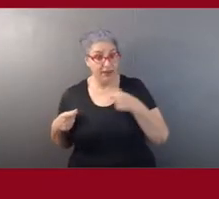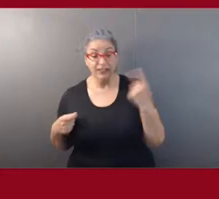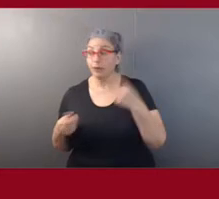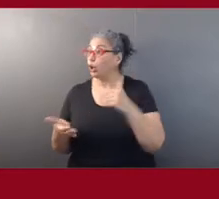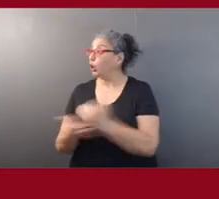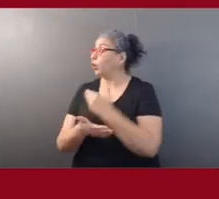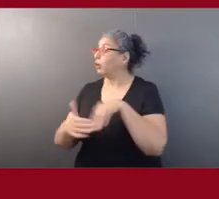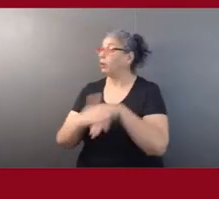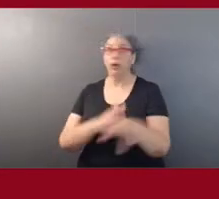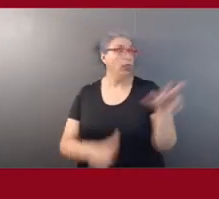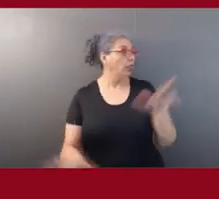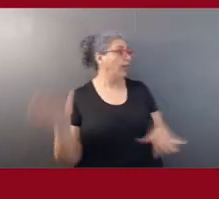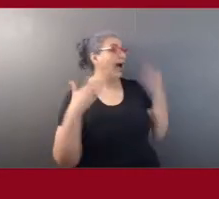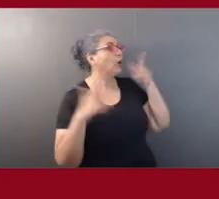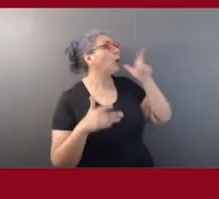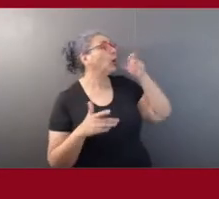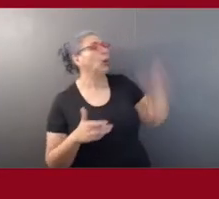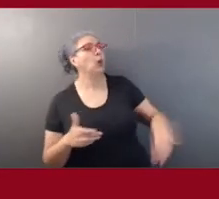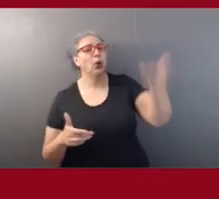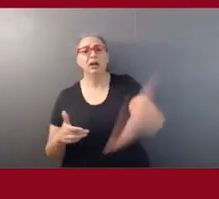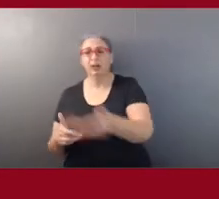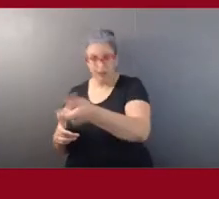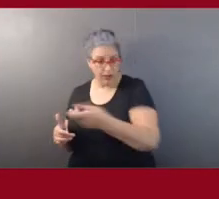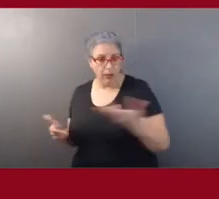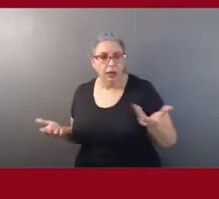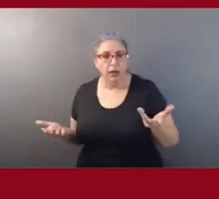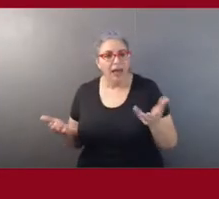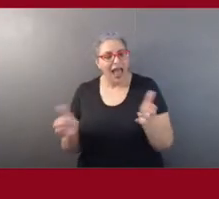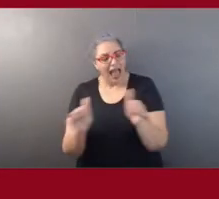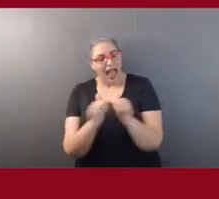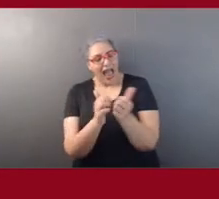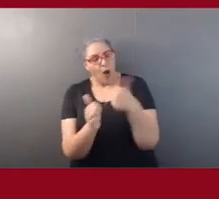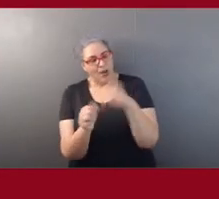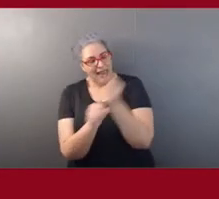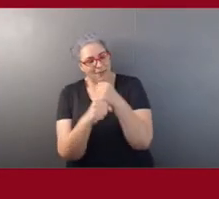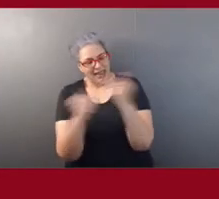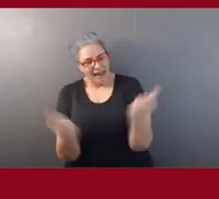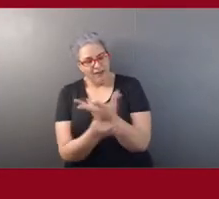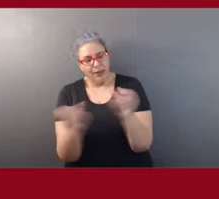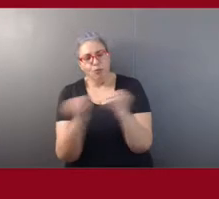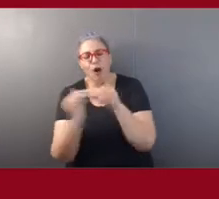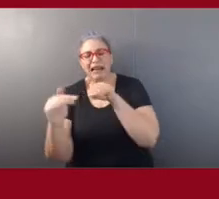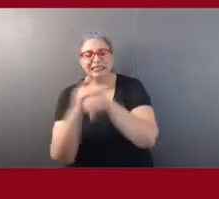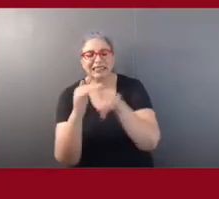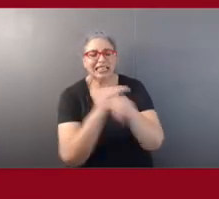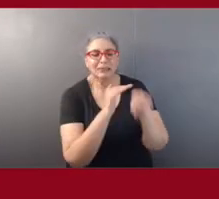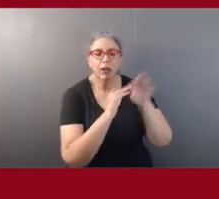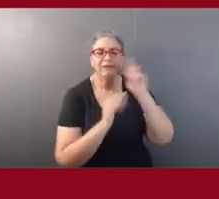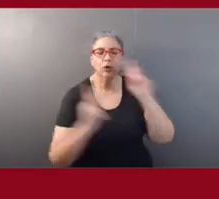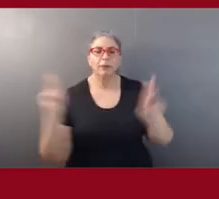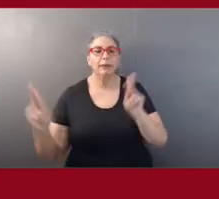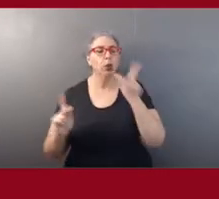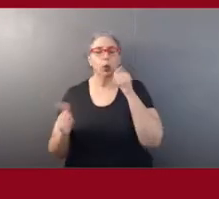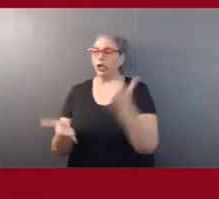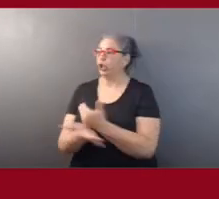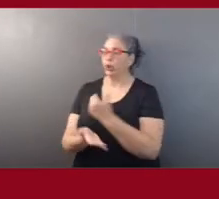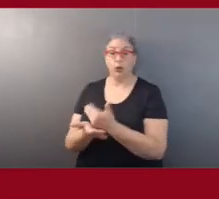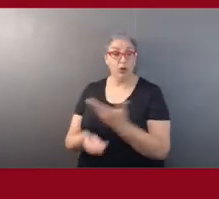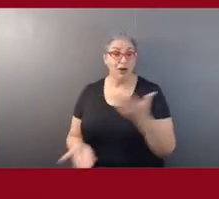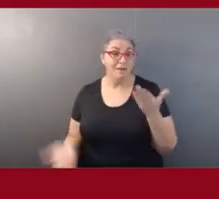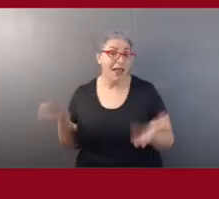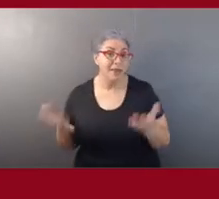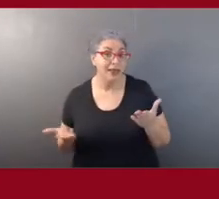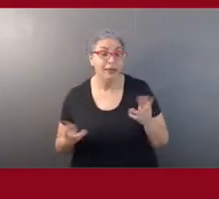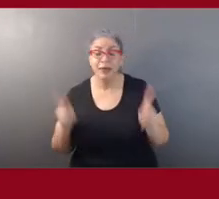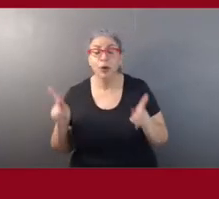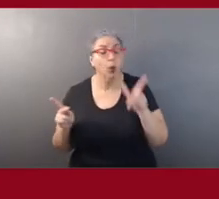on, they don't know who's who, can we make it slightly more accessible for people coming in, or people who are new, or even people who